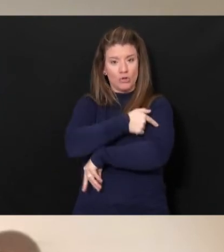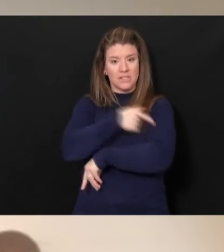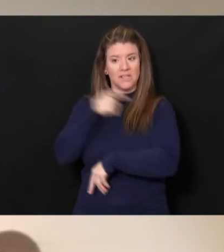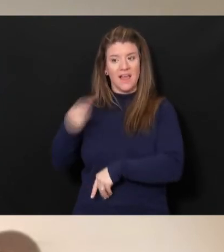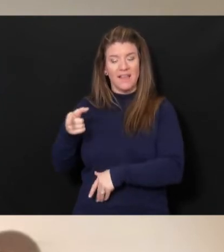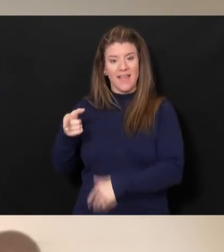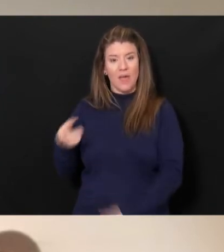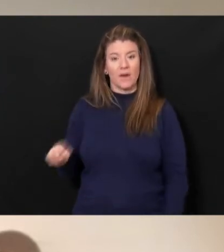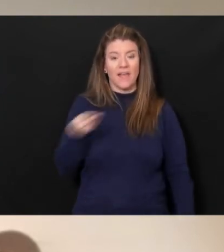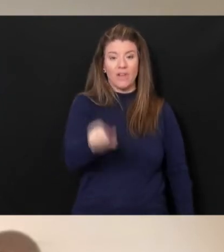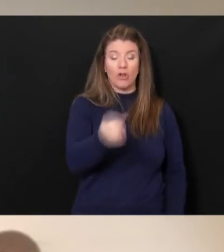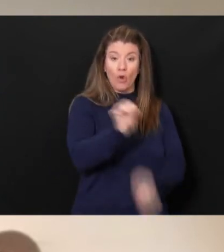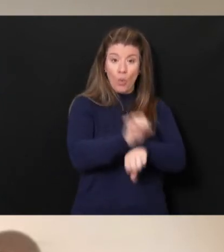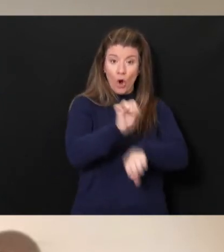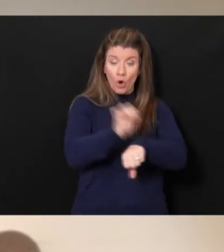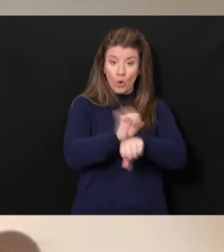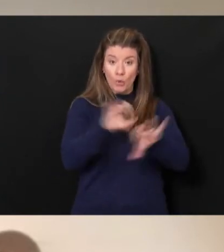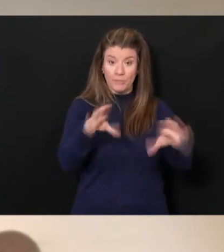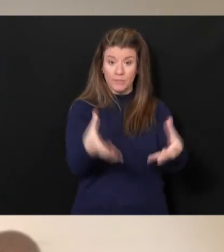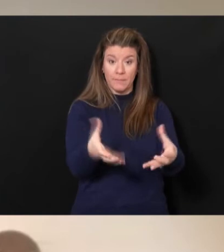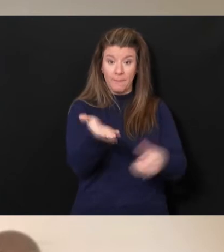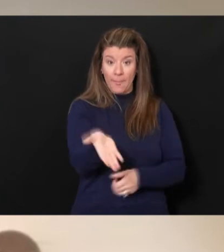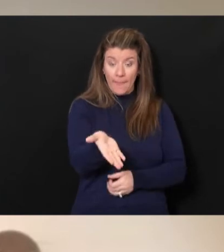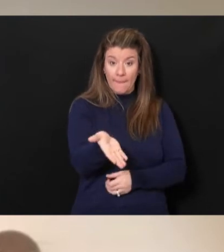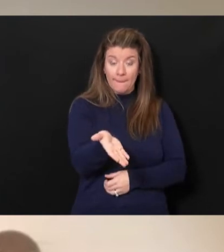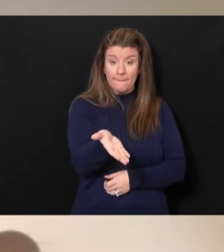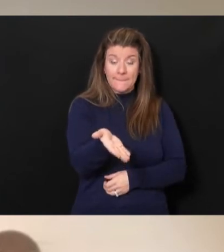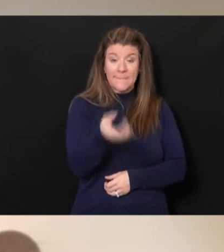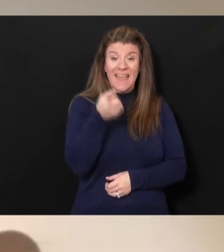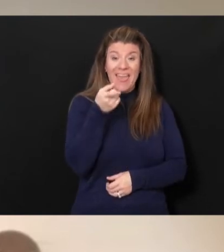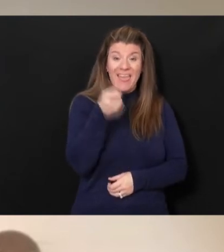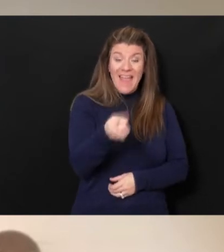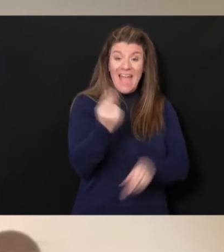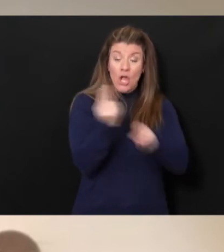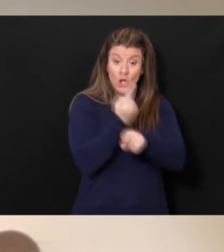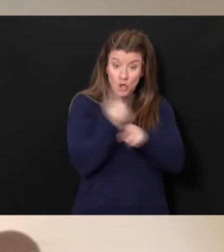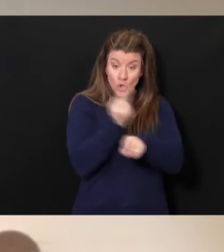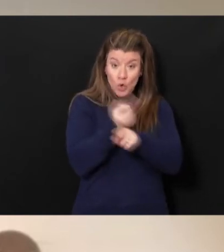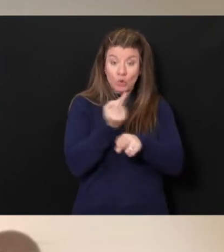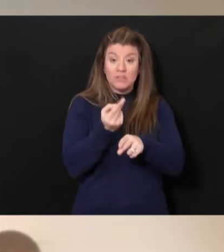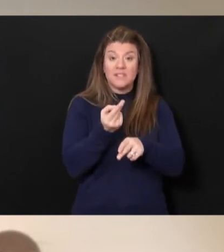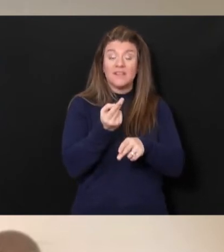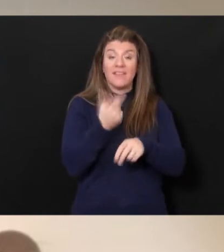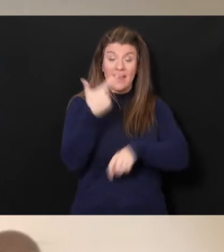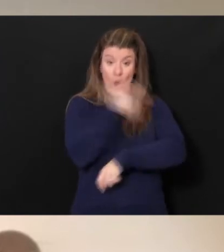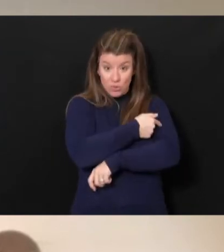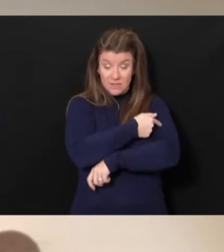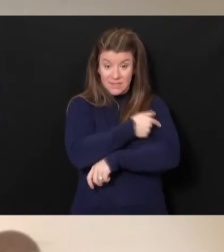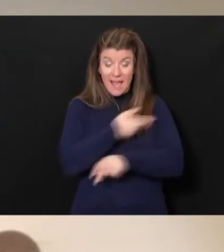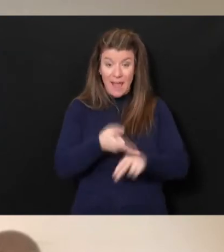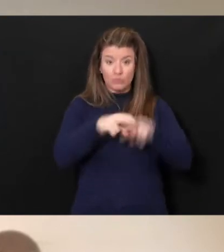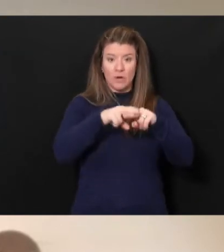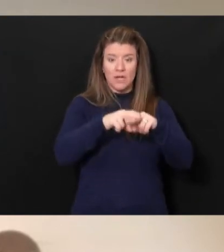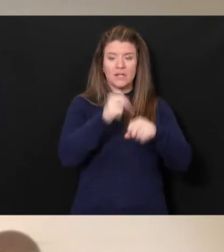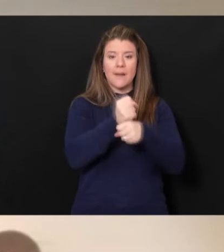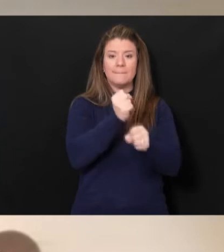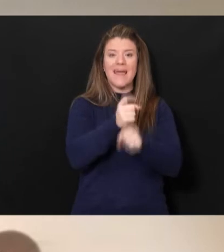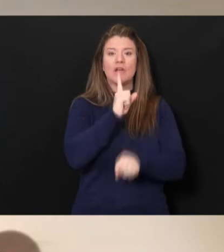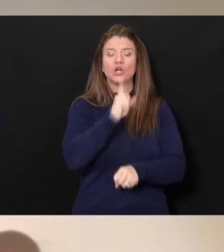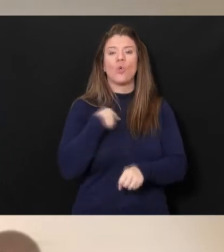their workforce, they took those extra doses because of our efforts to make sure we